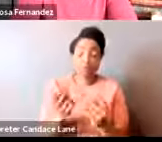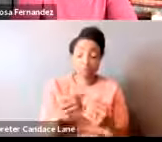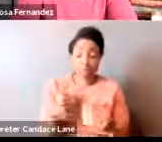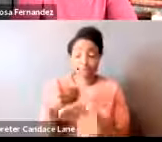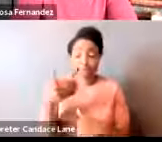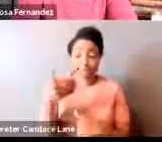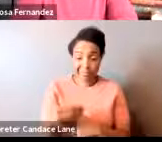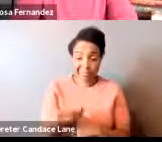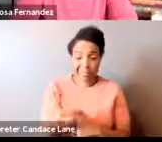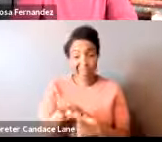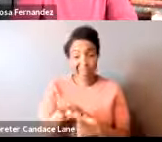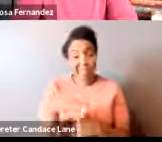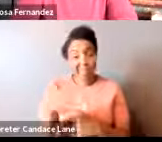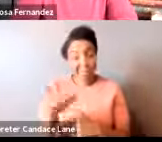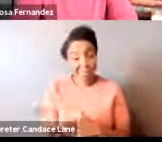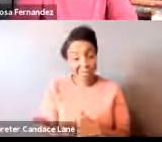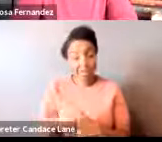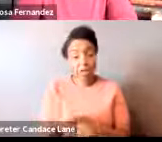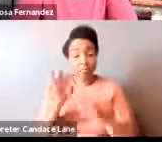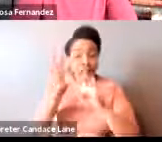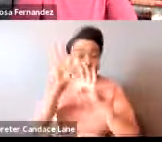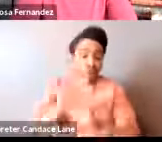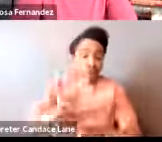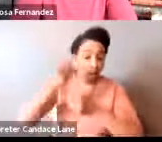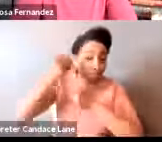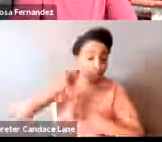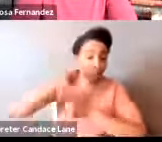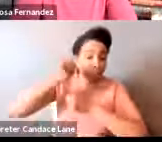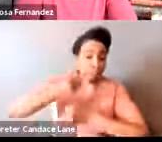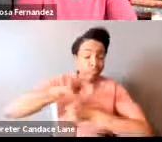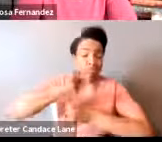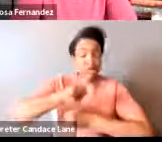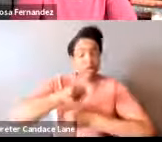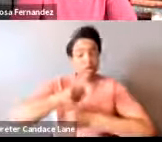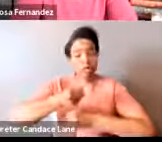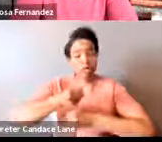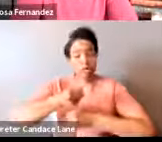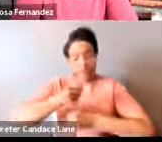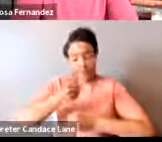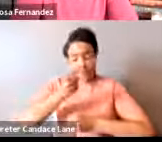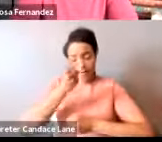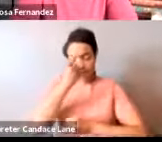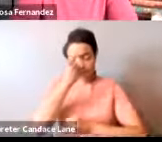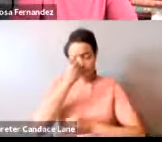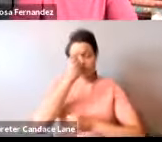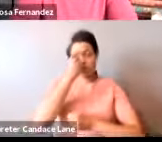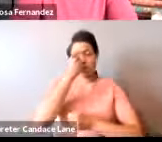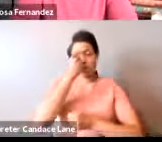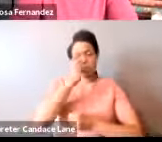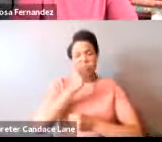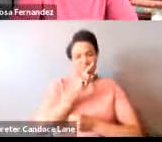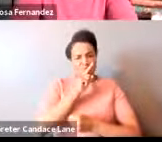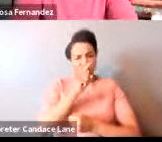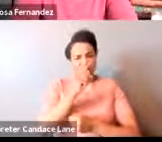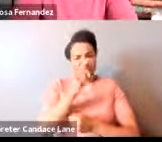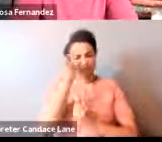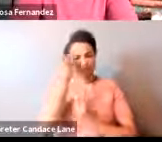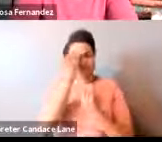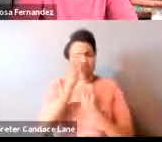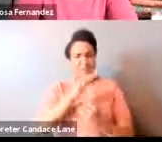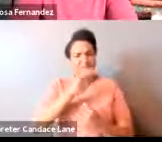the deaths, the demonstrations, there was a moment of real frustration and anger and